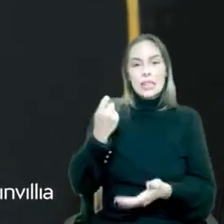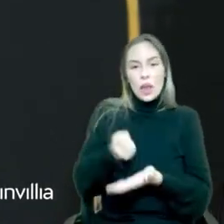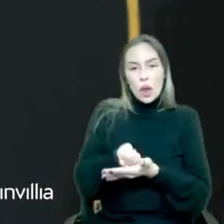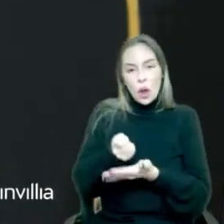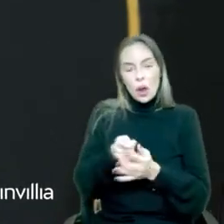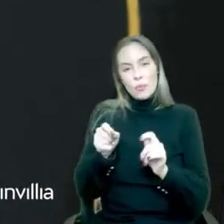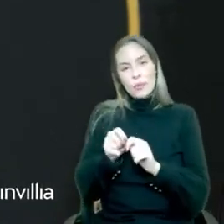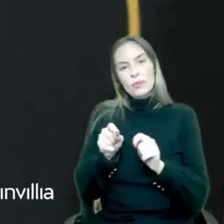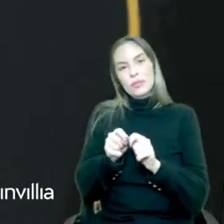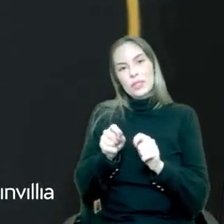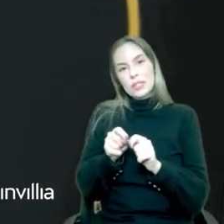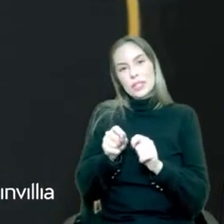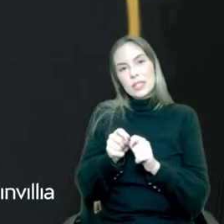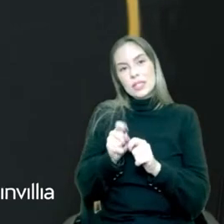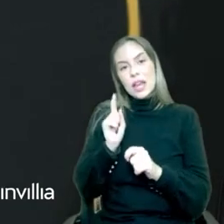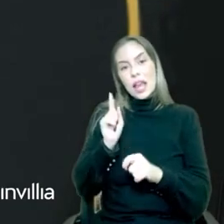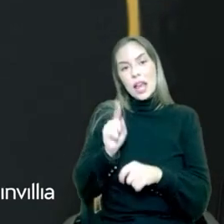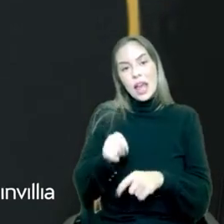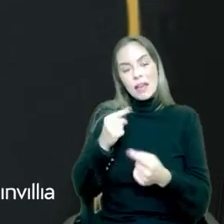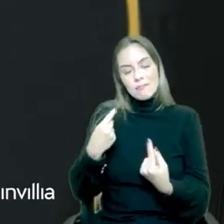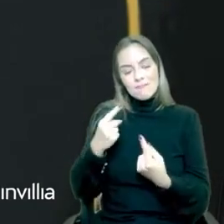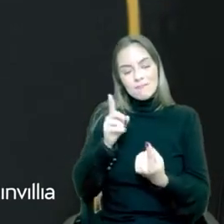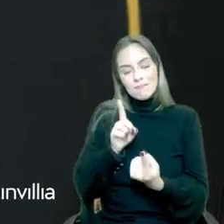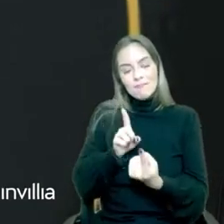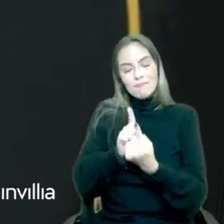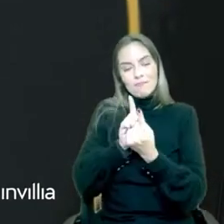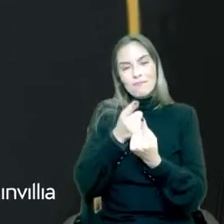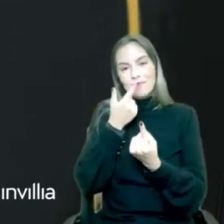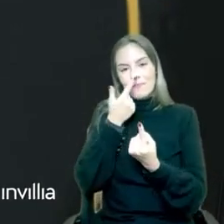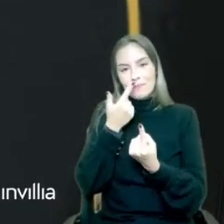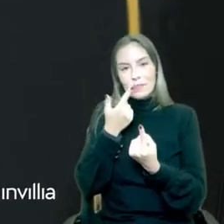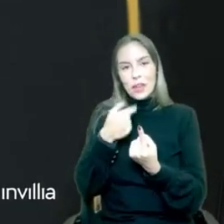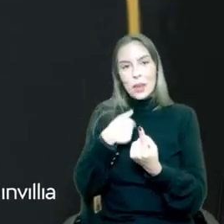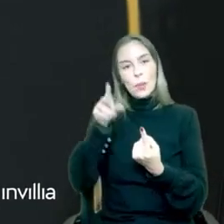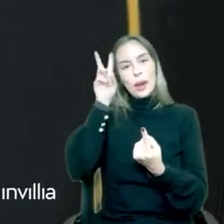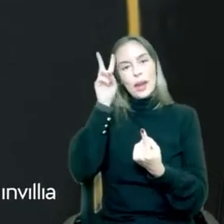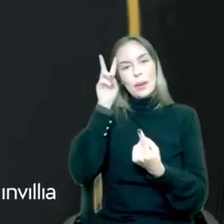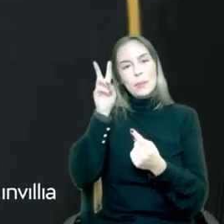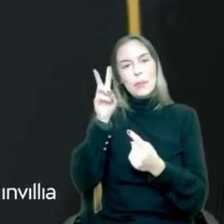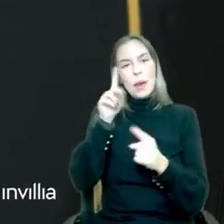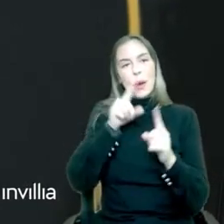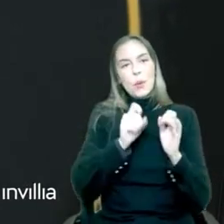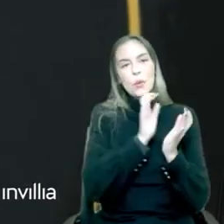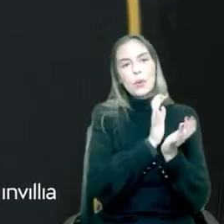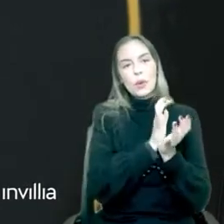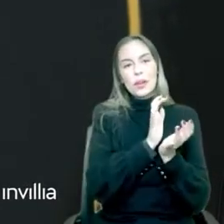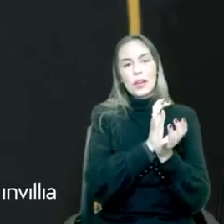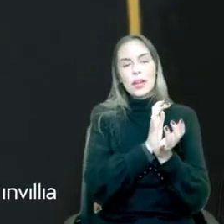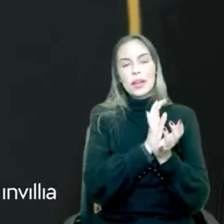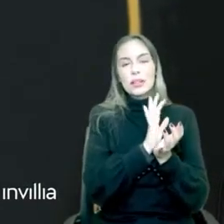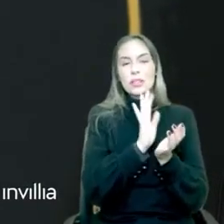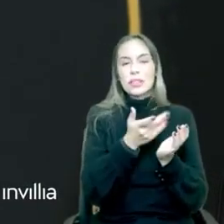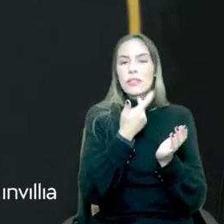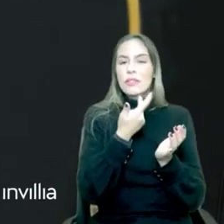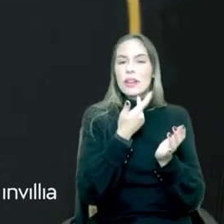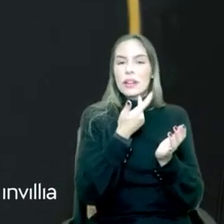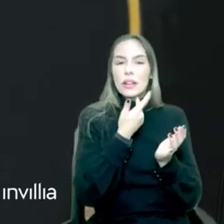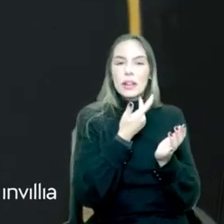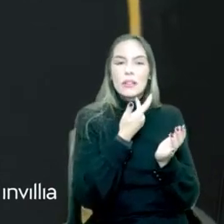being very close to the business. I remember that some of our colleagues were saying earlier